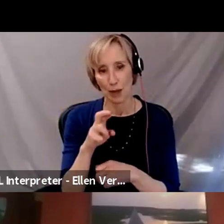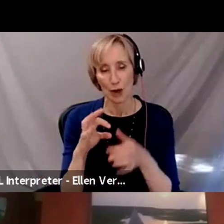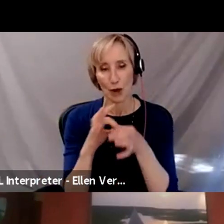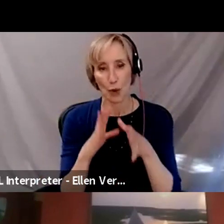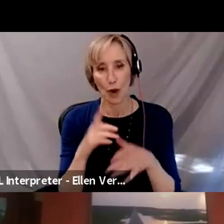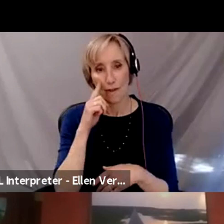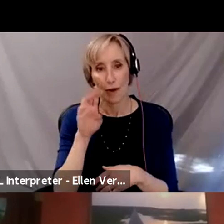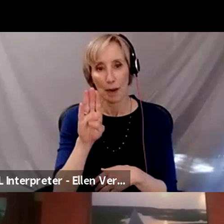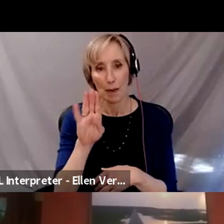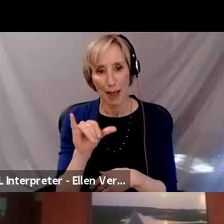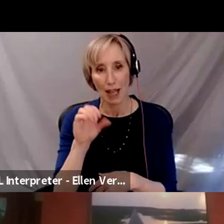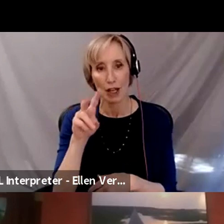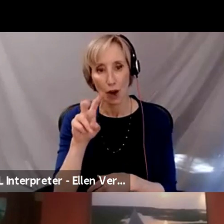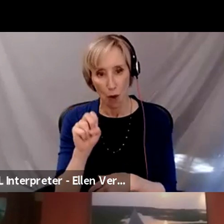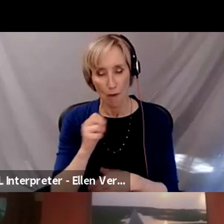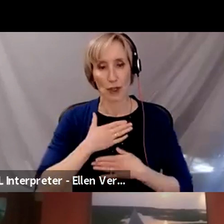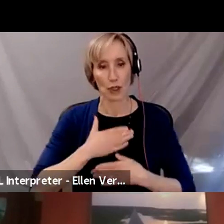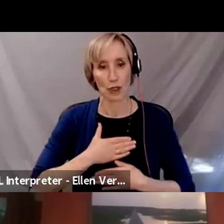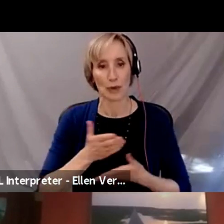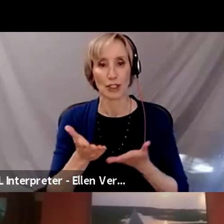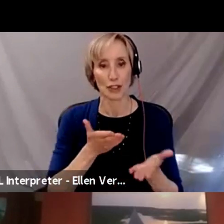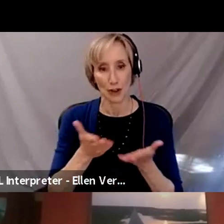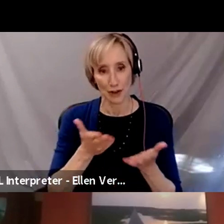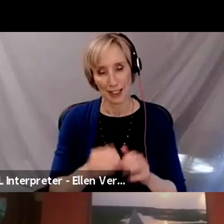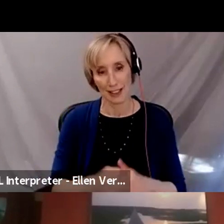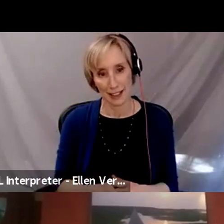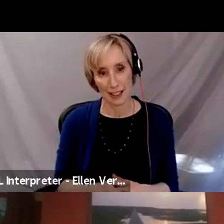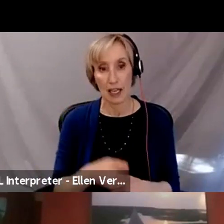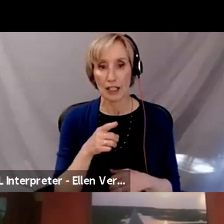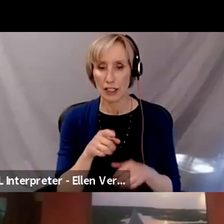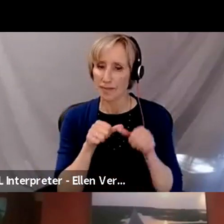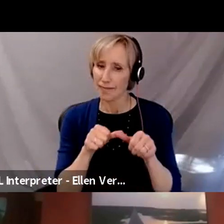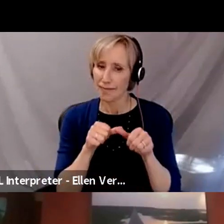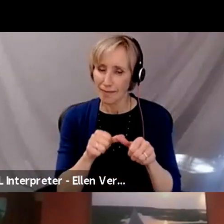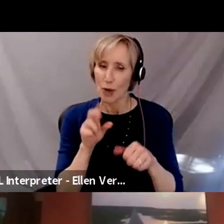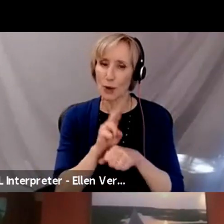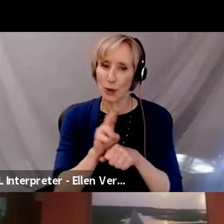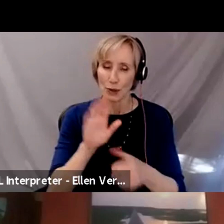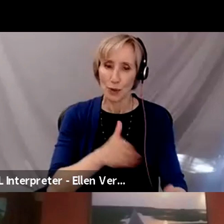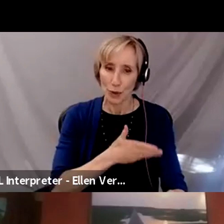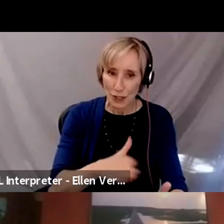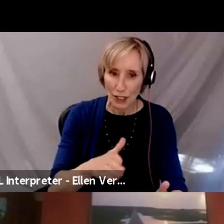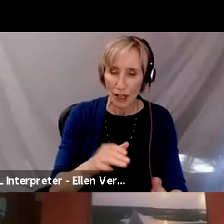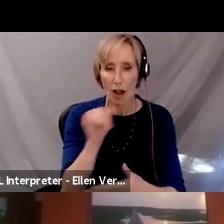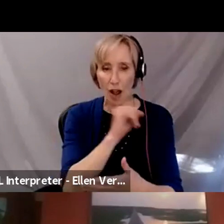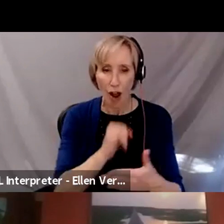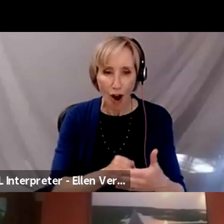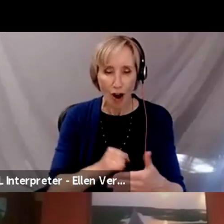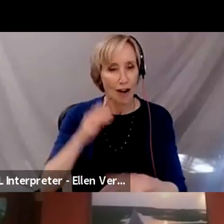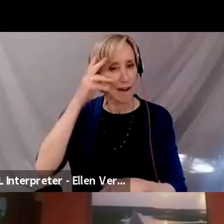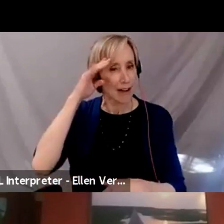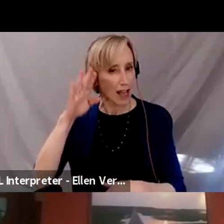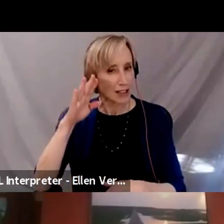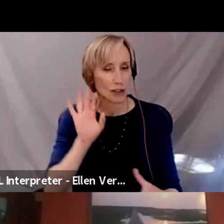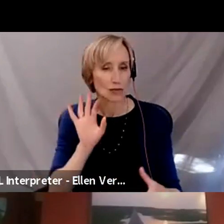Human Services, where she continues to use music, art, and philosophy to connect with people.